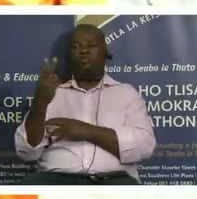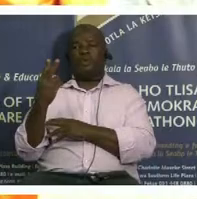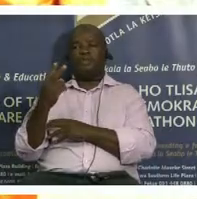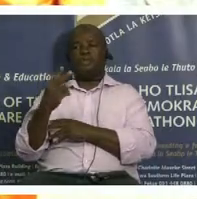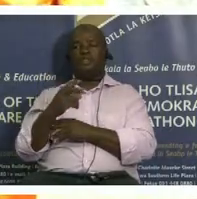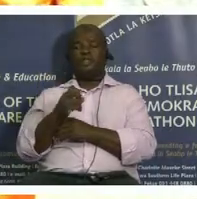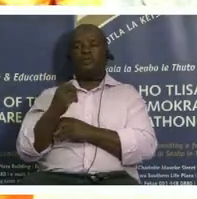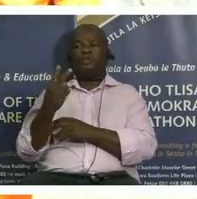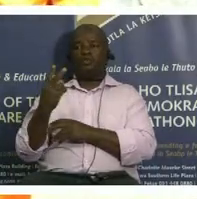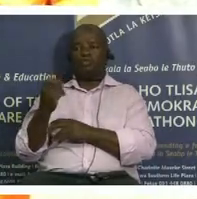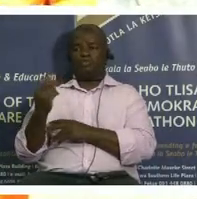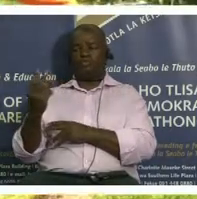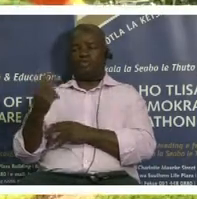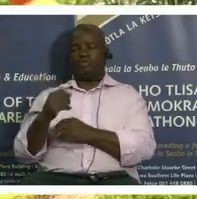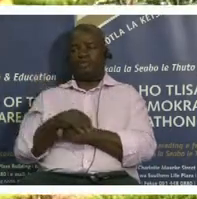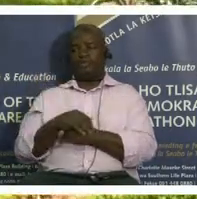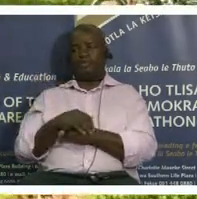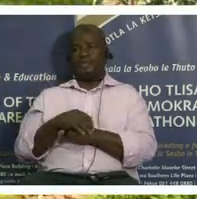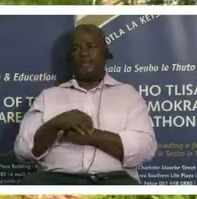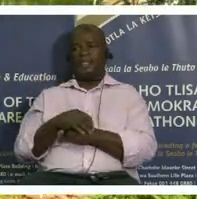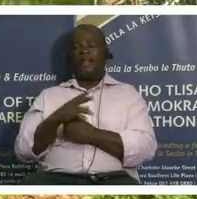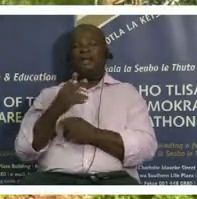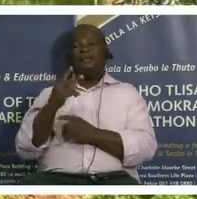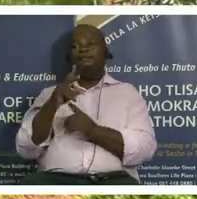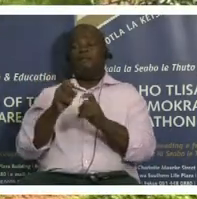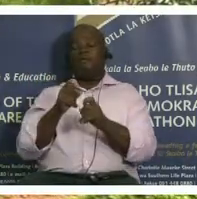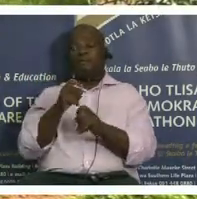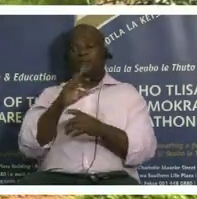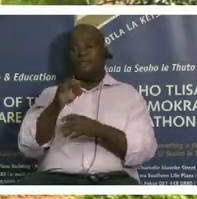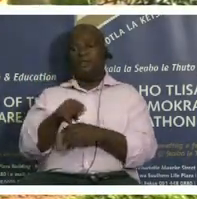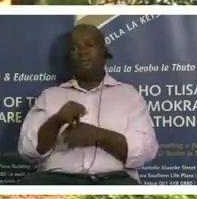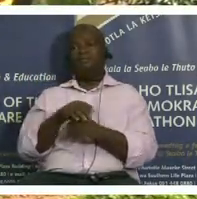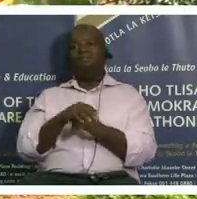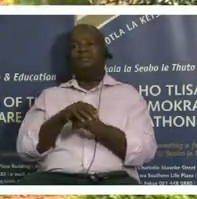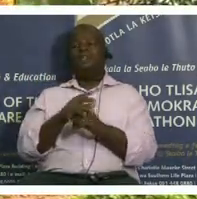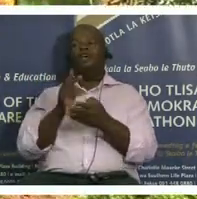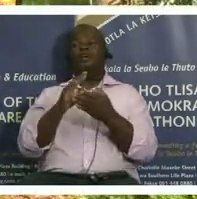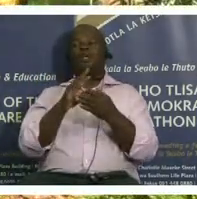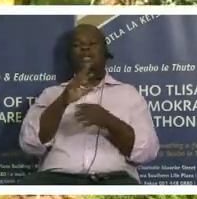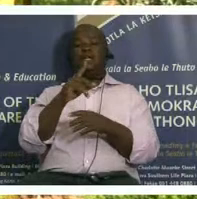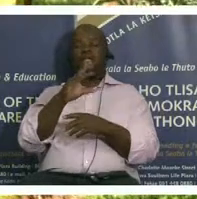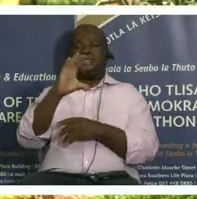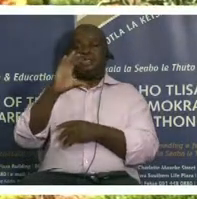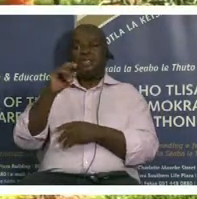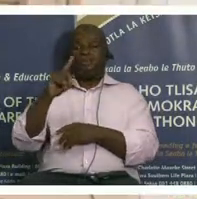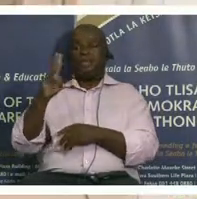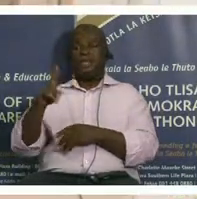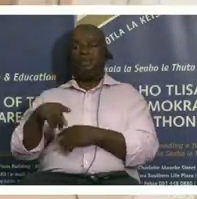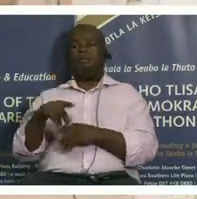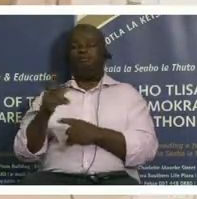2022 commitment. Of this number, the community works program contributed